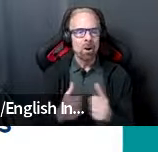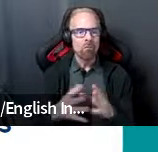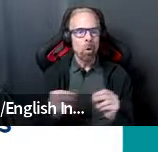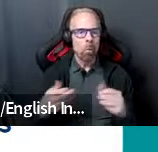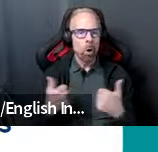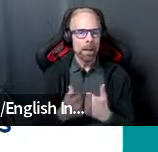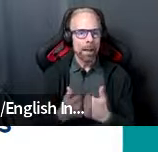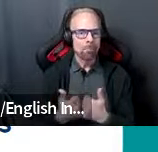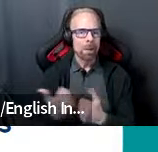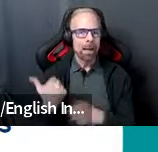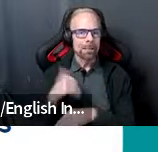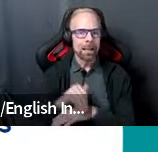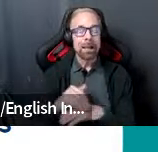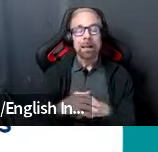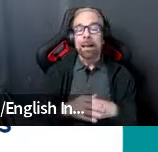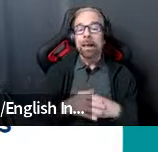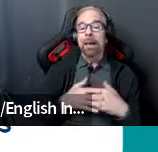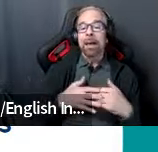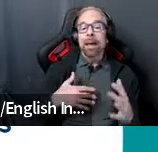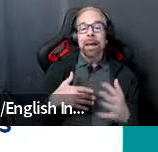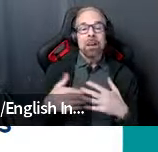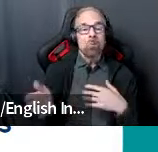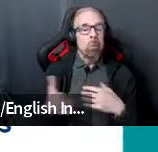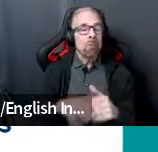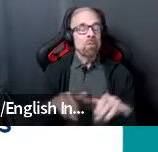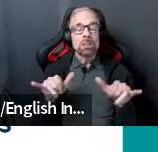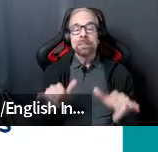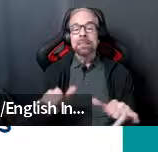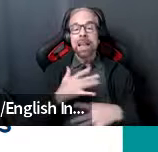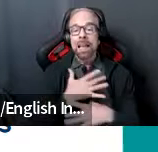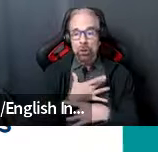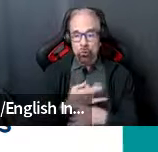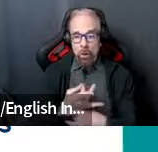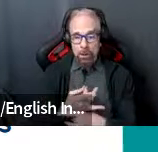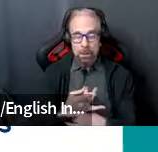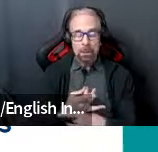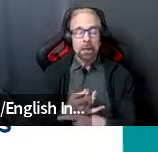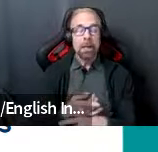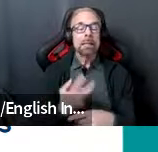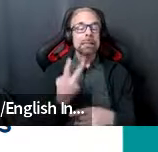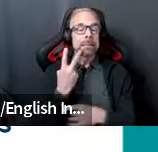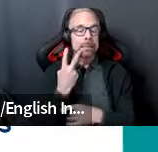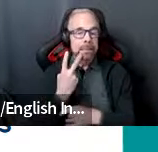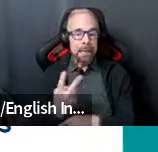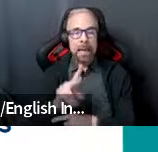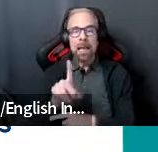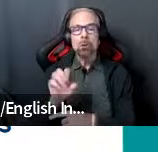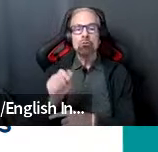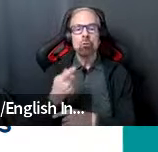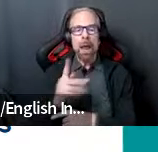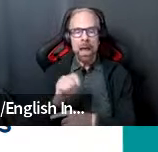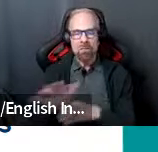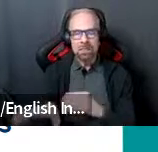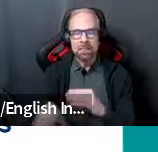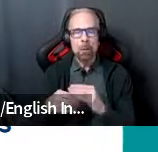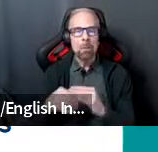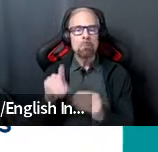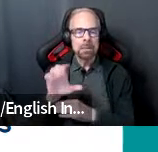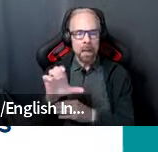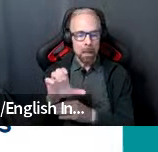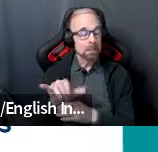game. So if you're still interested in seeing the draft supplemental document, it's still